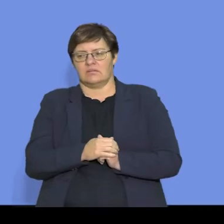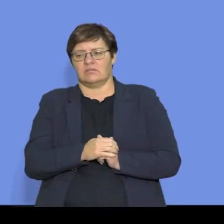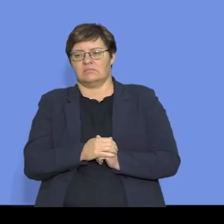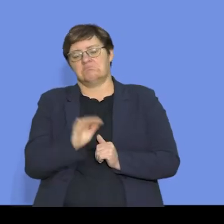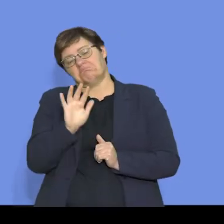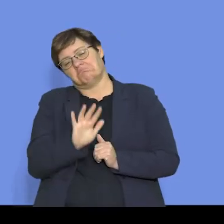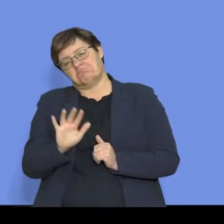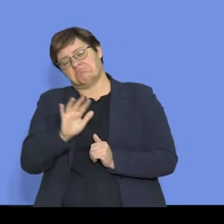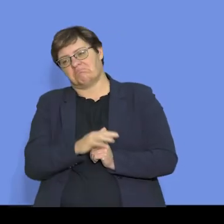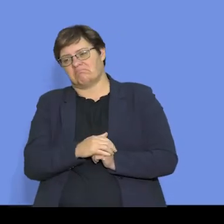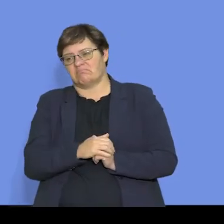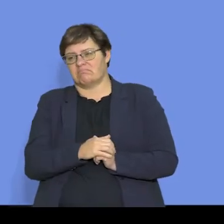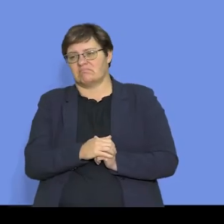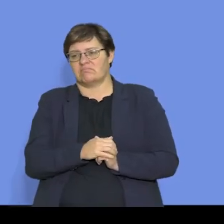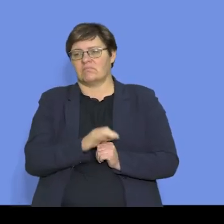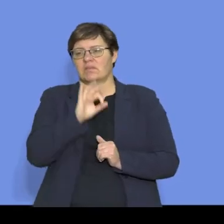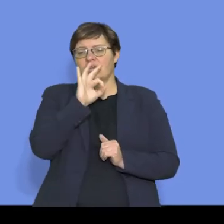That's probably